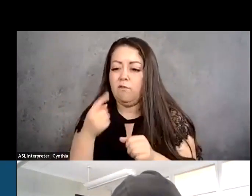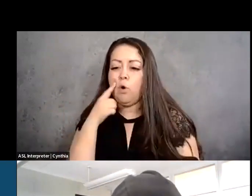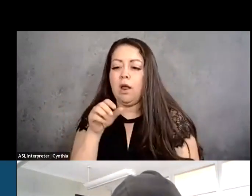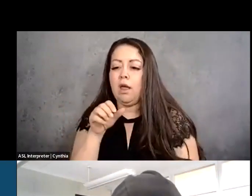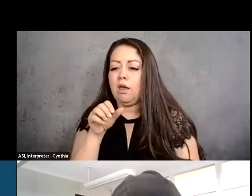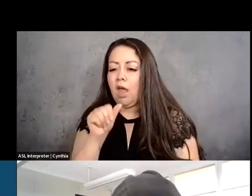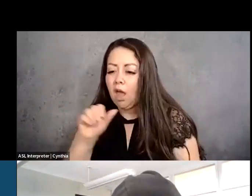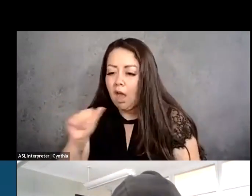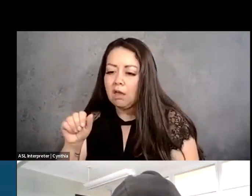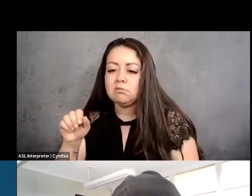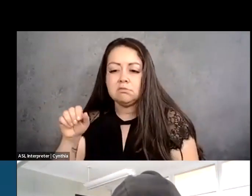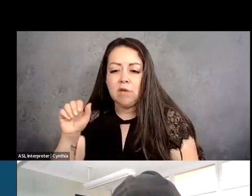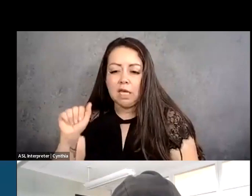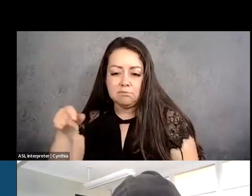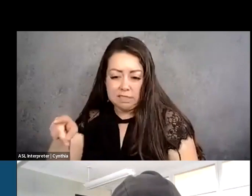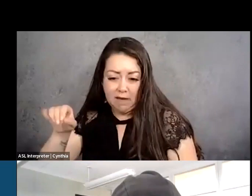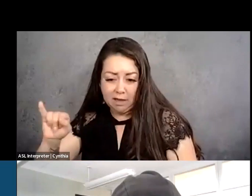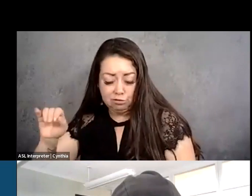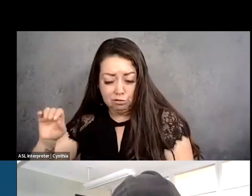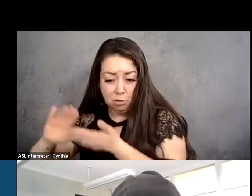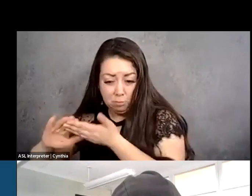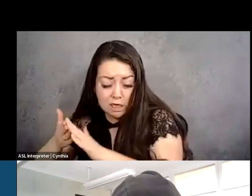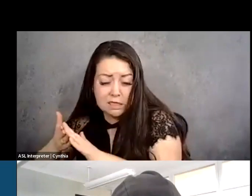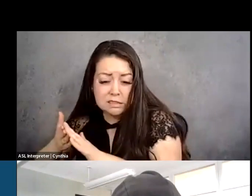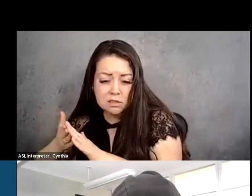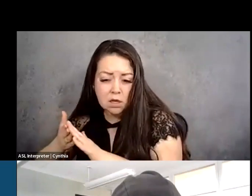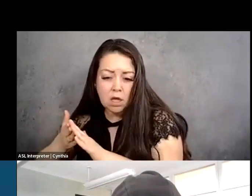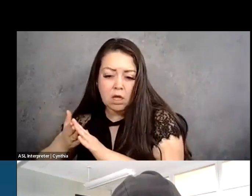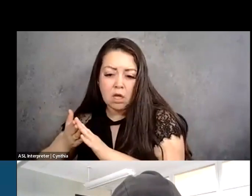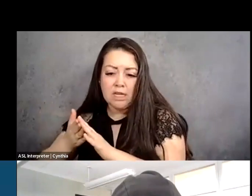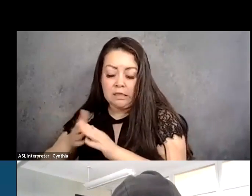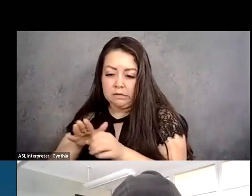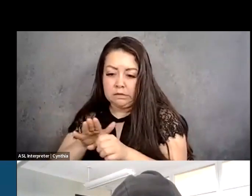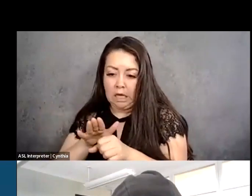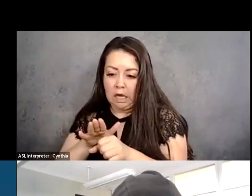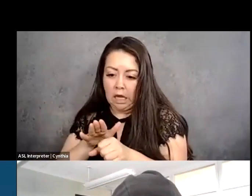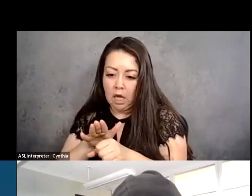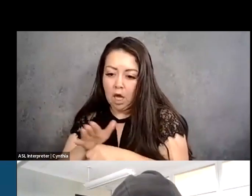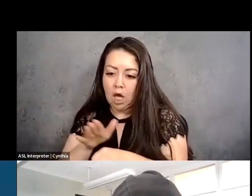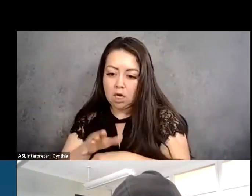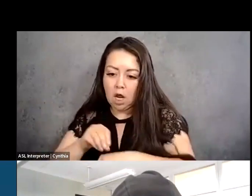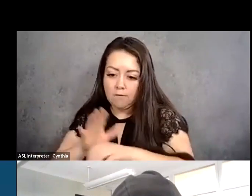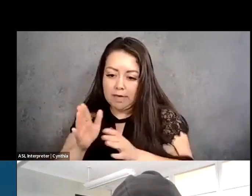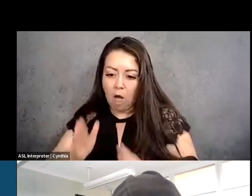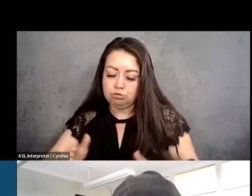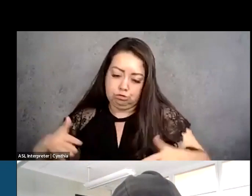Pacific Islander communities, we're often trying to make sure that there's diversity in who's reaching our community,